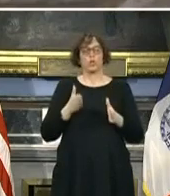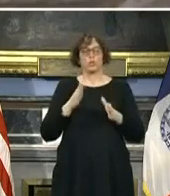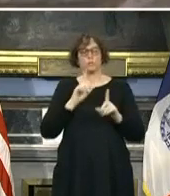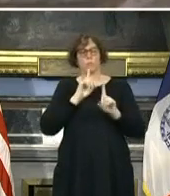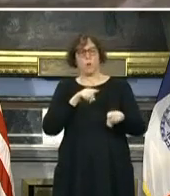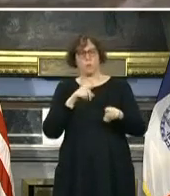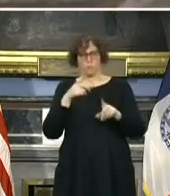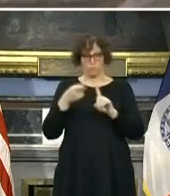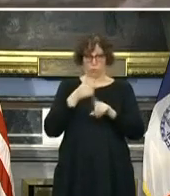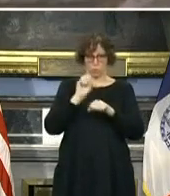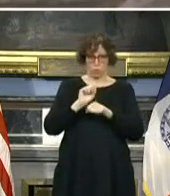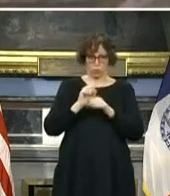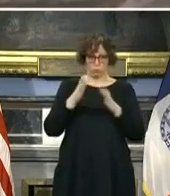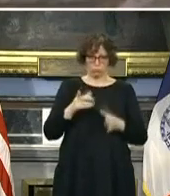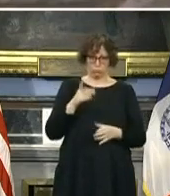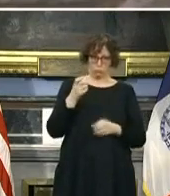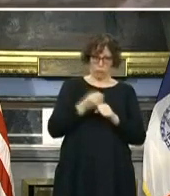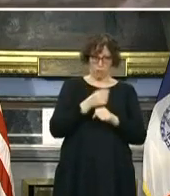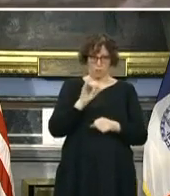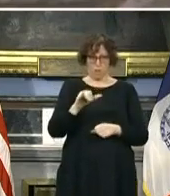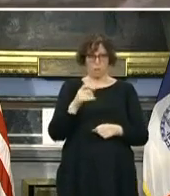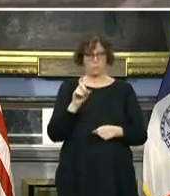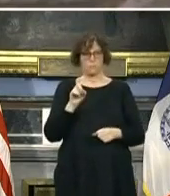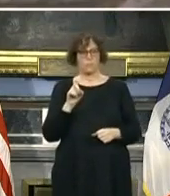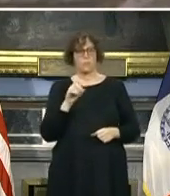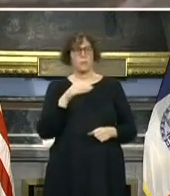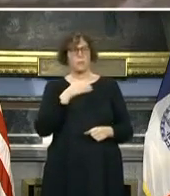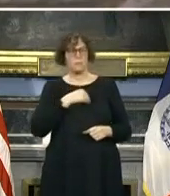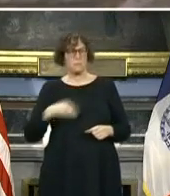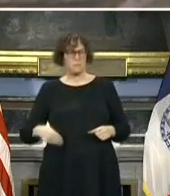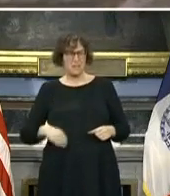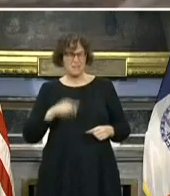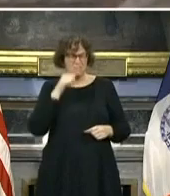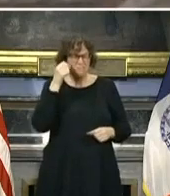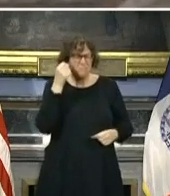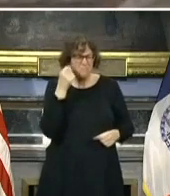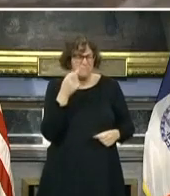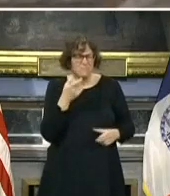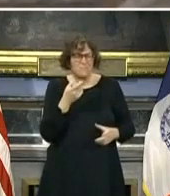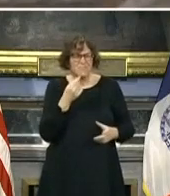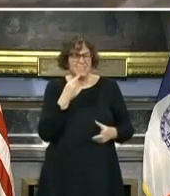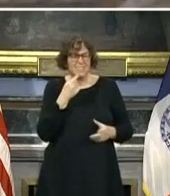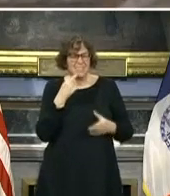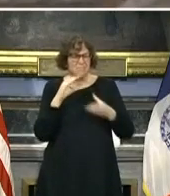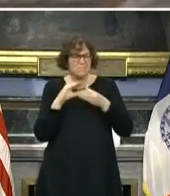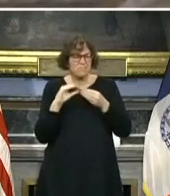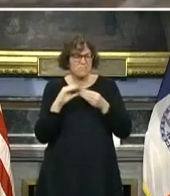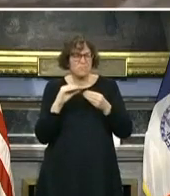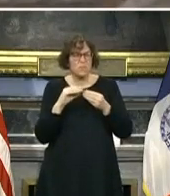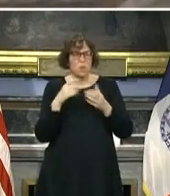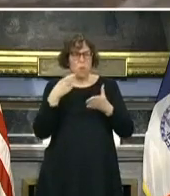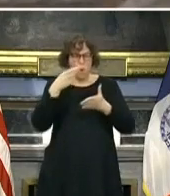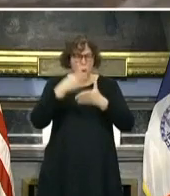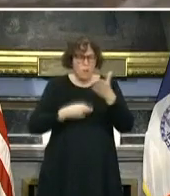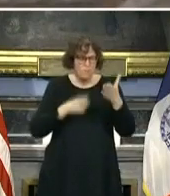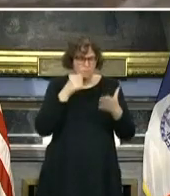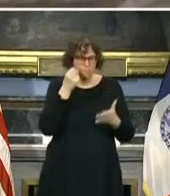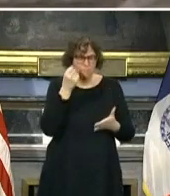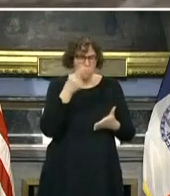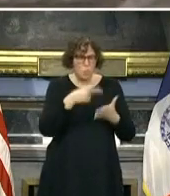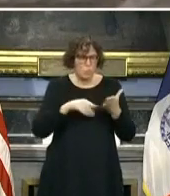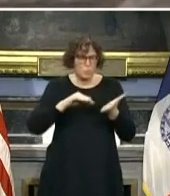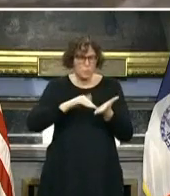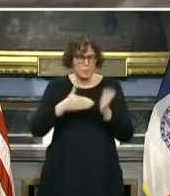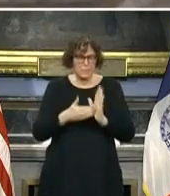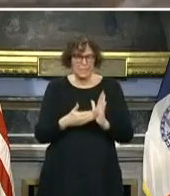phrase. I know she's not here, so I'm having trouble interpreting it, the enhanced pay point. Let us get you an answer on that. Whatever commitments we've